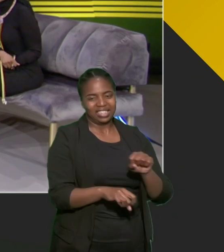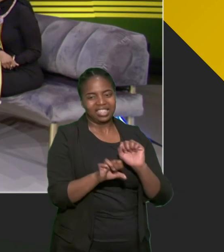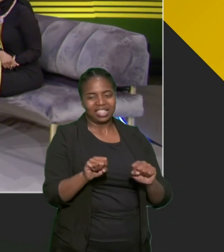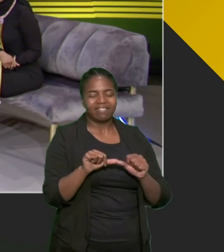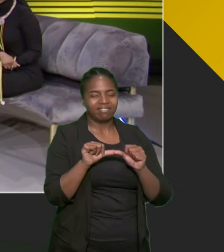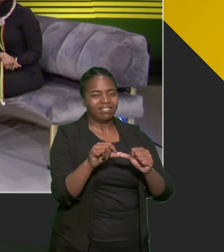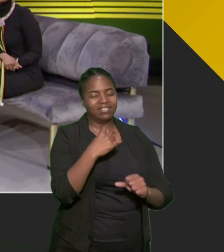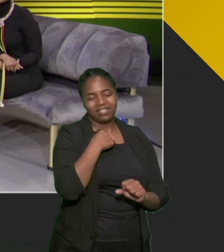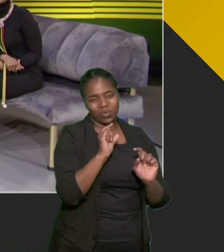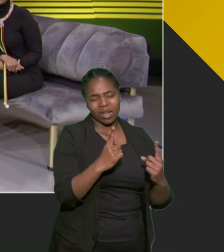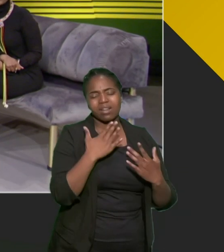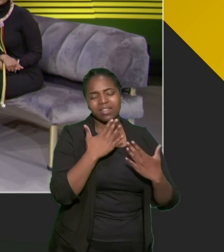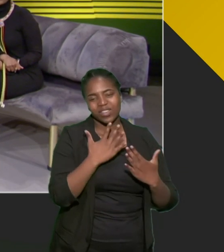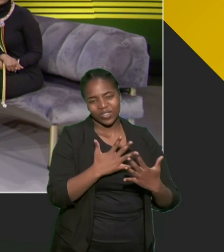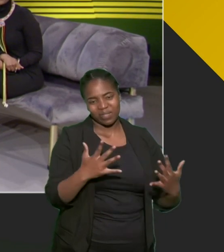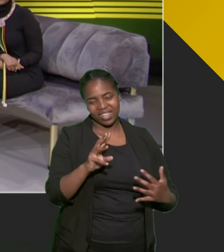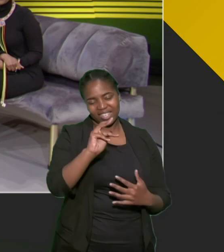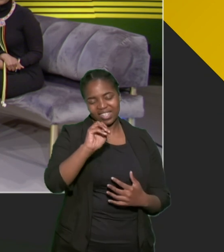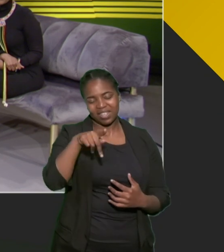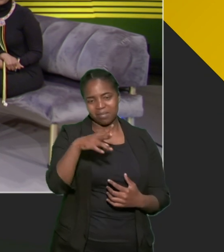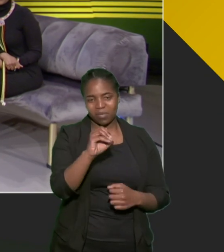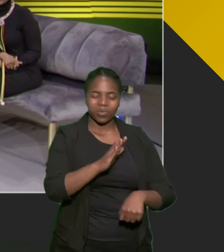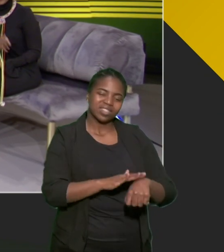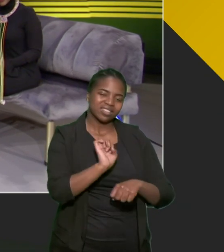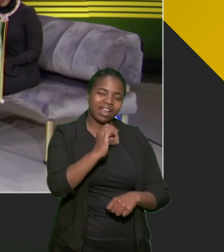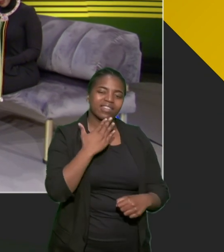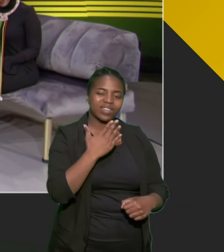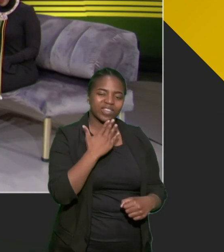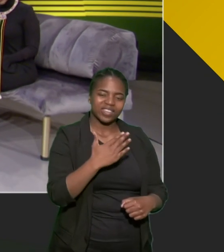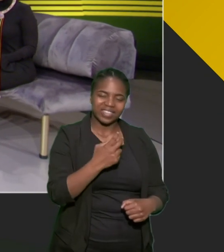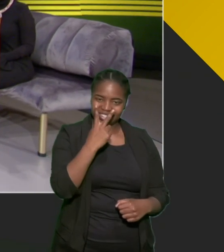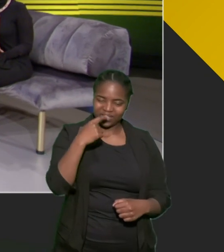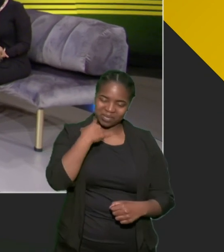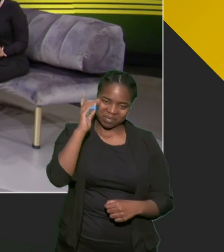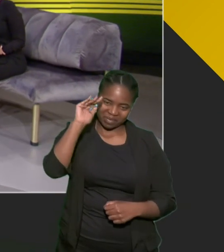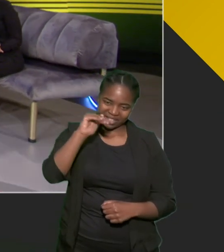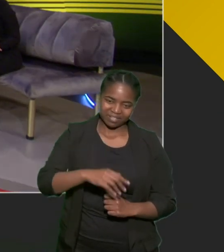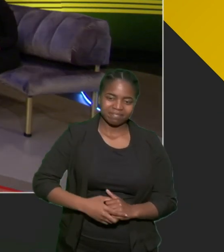we cannot go any further than that. Thank you so much Mpo for your time. Siyabonga kakhulu, sizobona kusasa. Thank you.